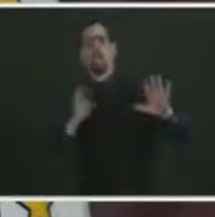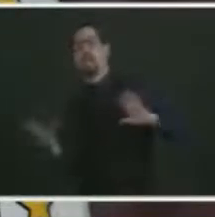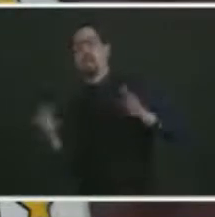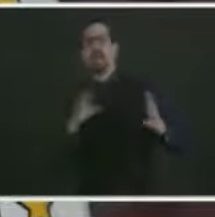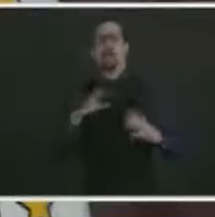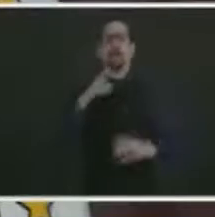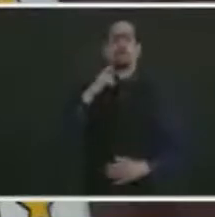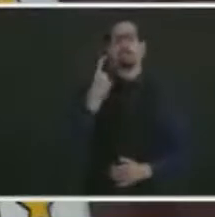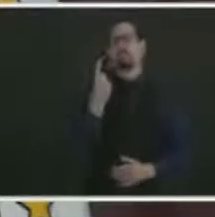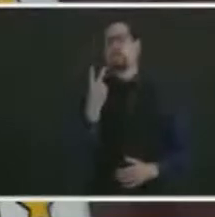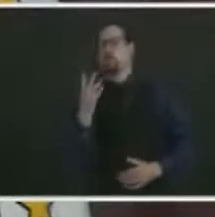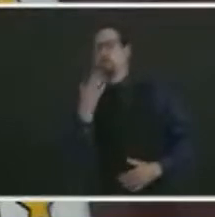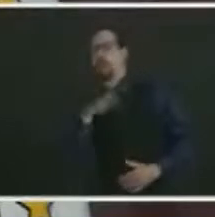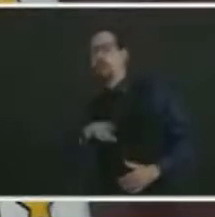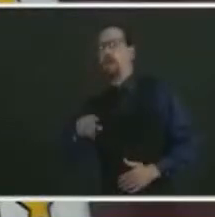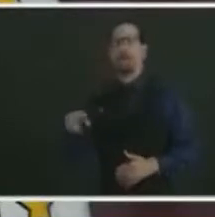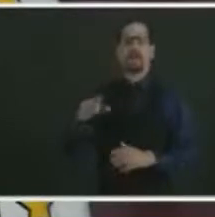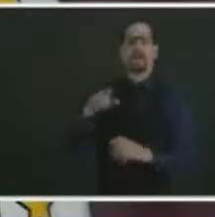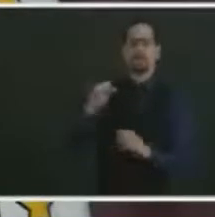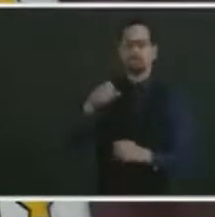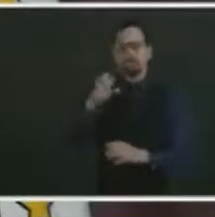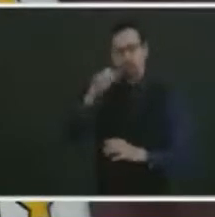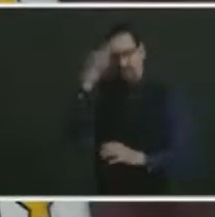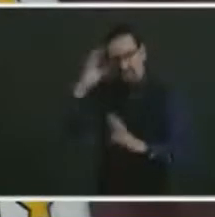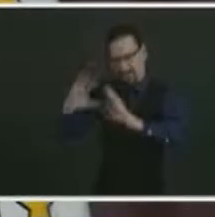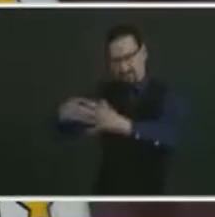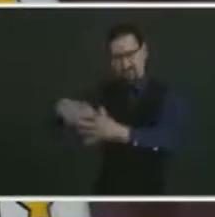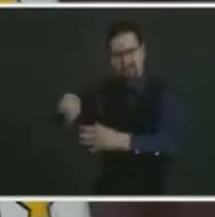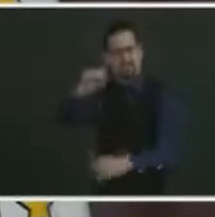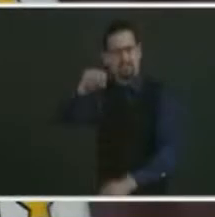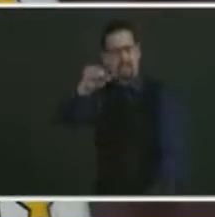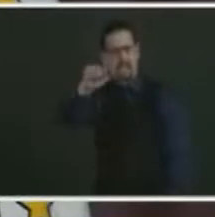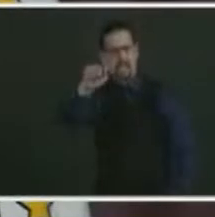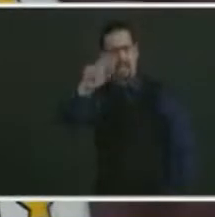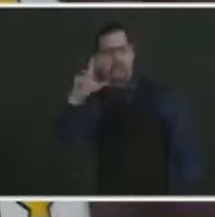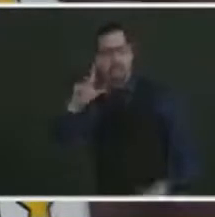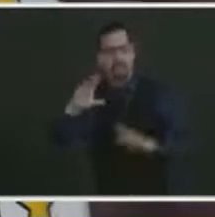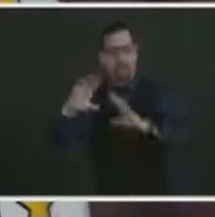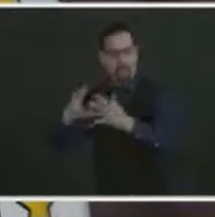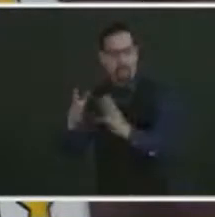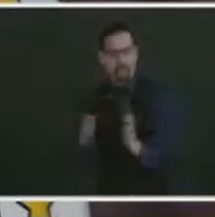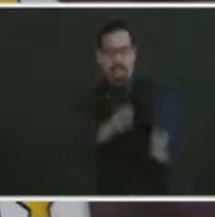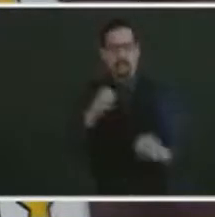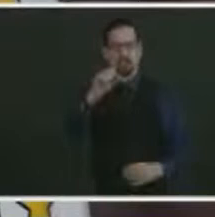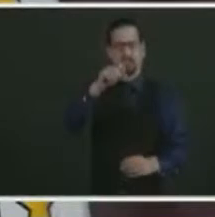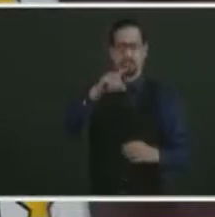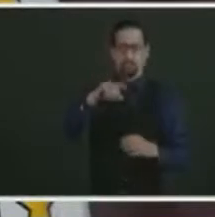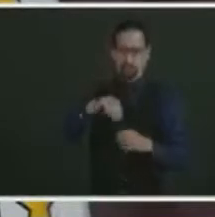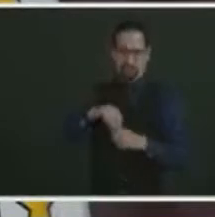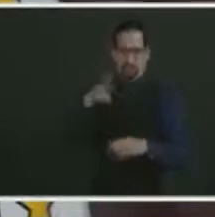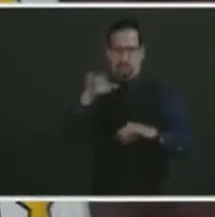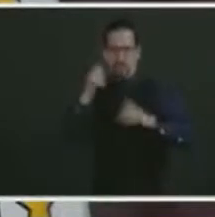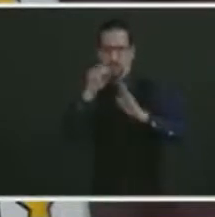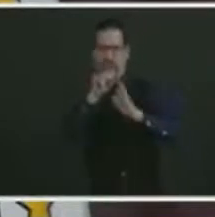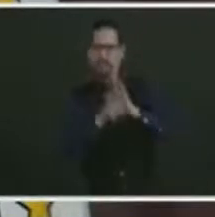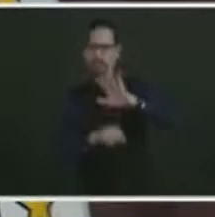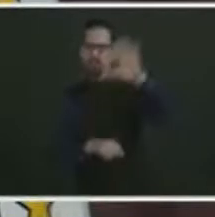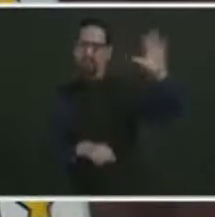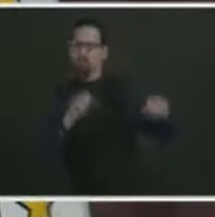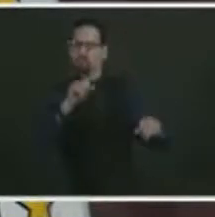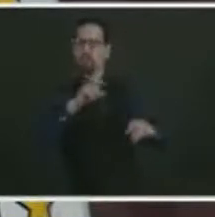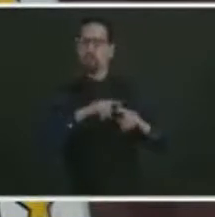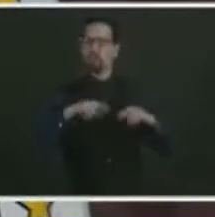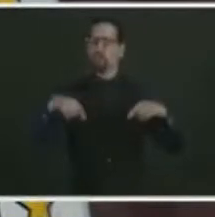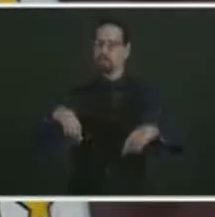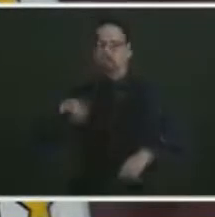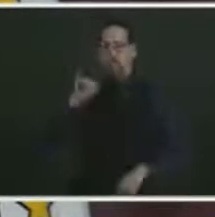around the country, but I am going to tell you, we know what we're doing, we are on it, and I am prepared to do what is required in